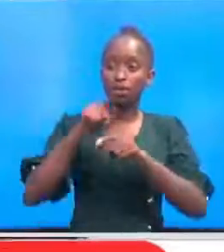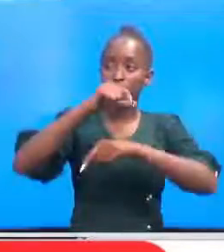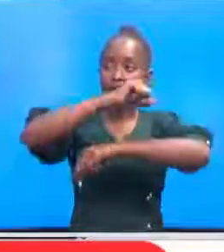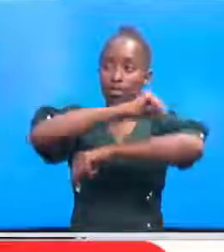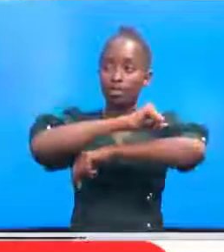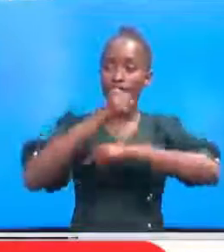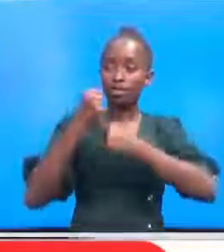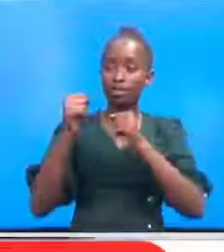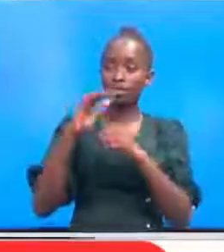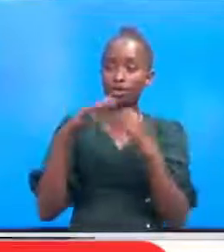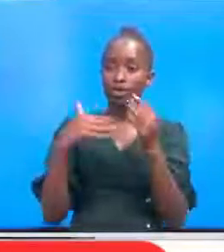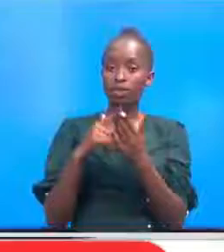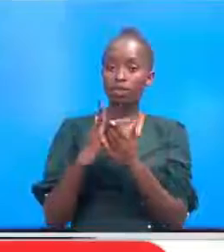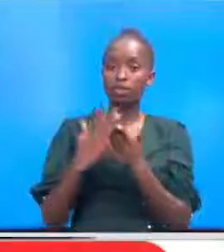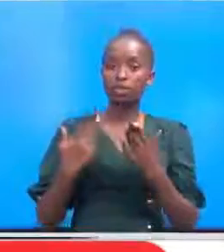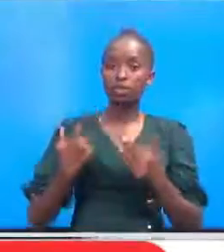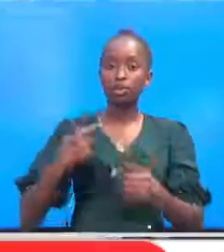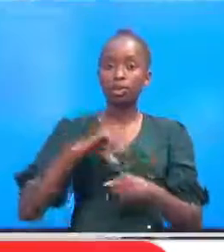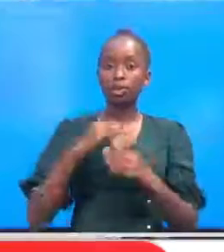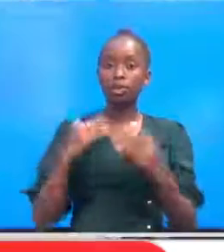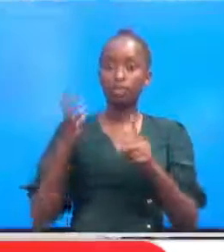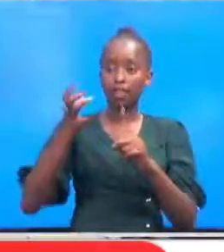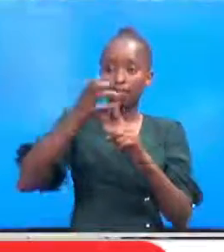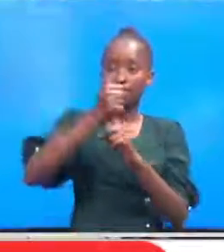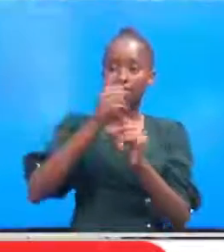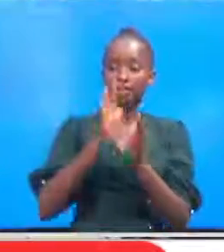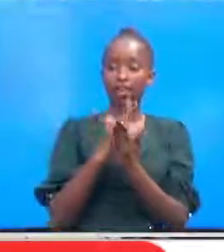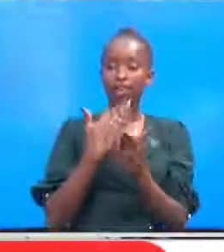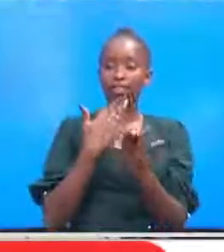these kids from the streets, we have really achieved, and we thank God.